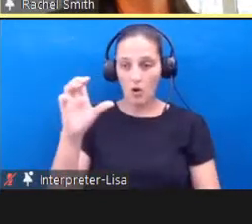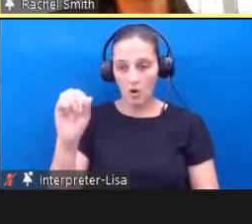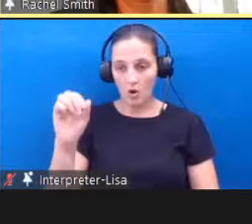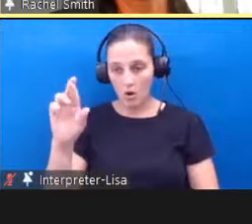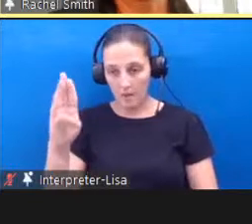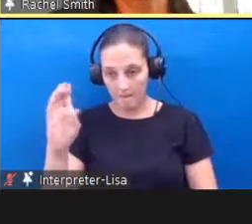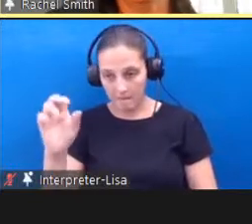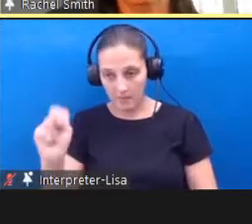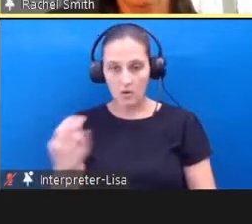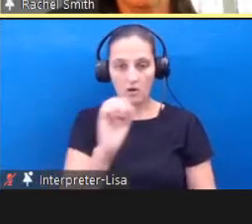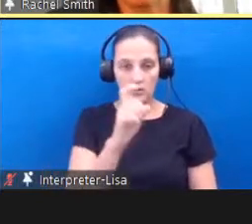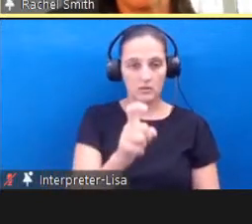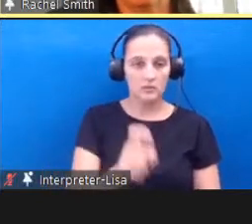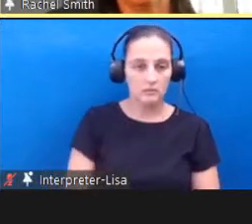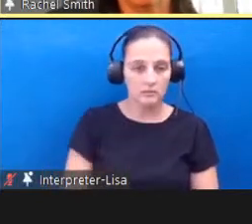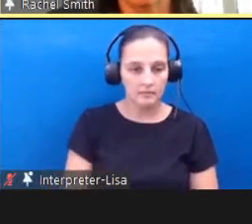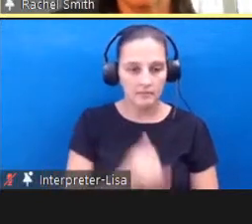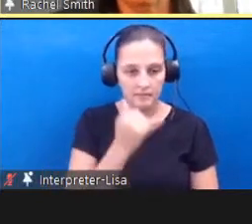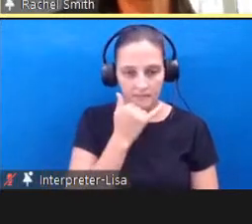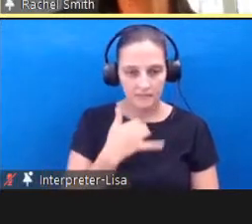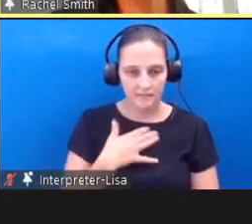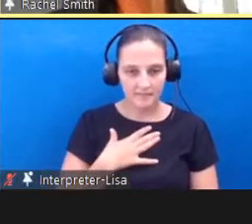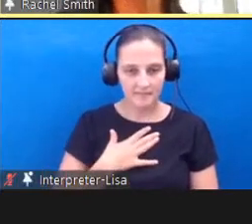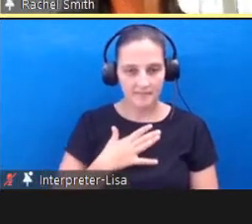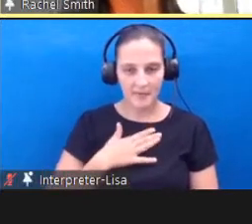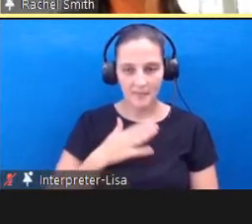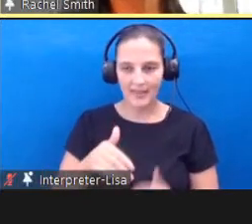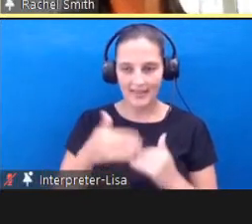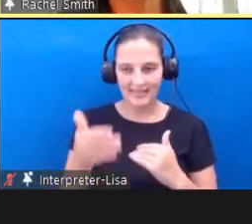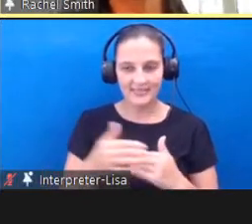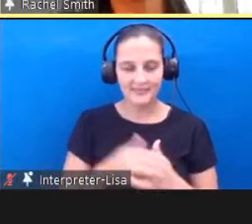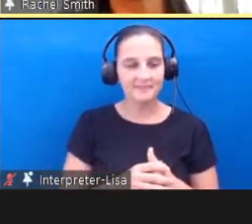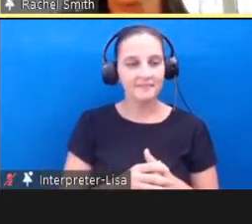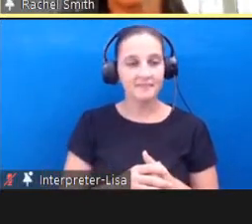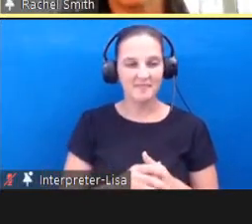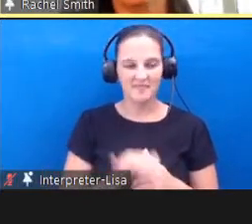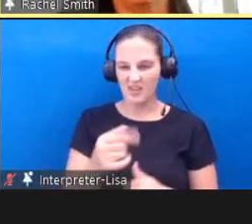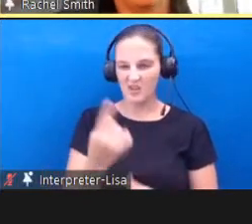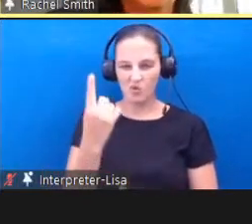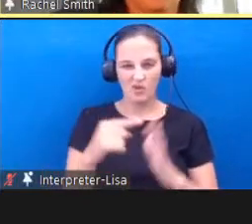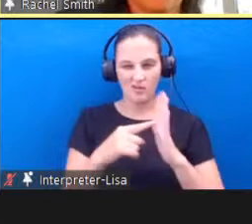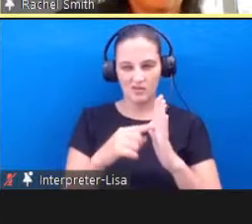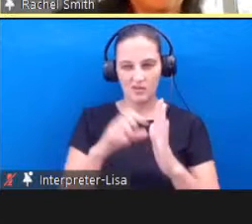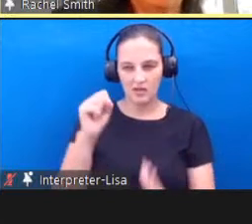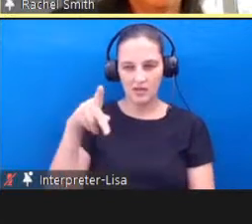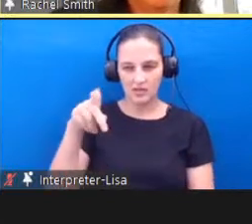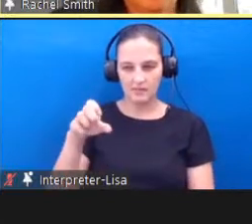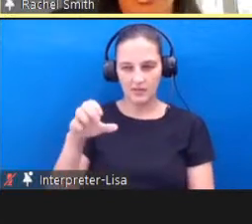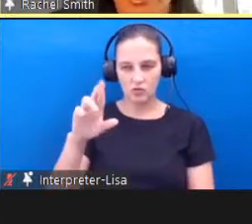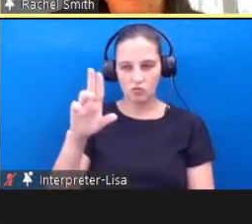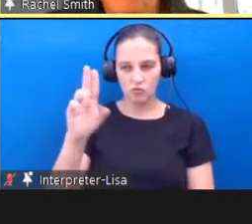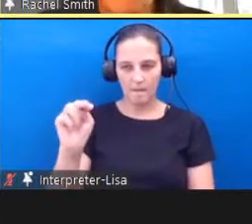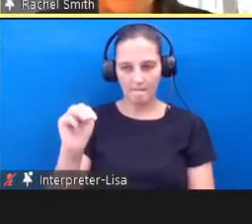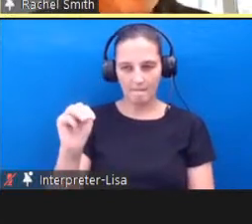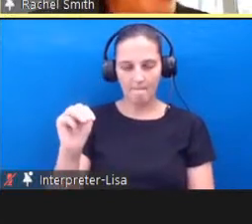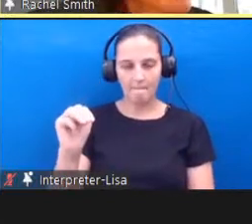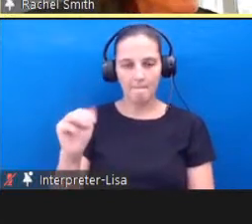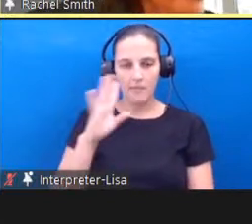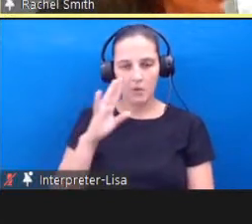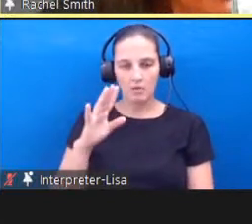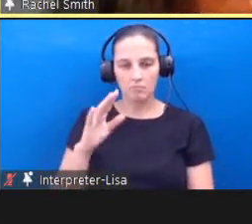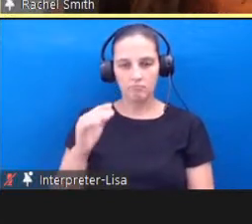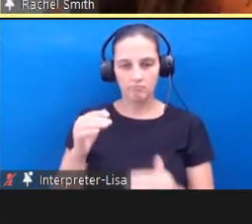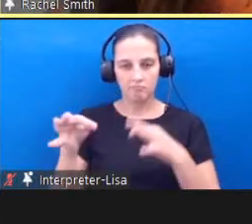And so anyway, that's my next level. So that's just one example of a spectrum. And then I'm going to move on to the